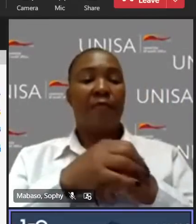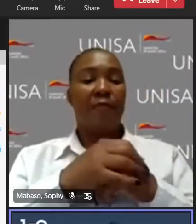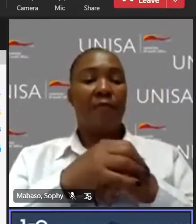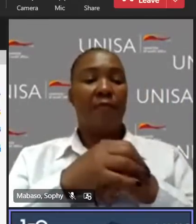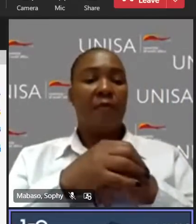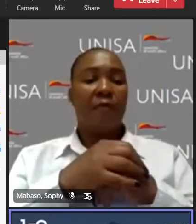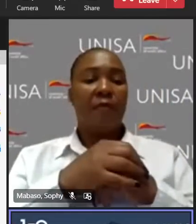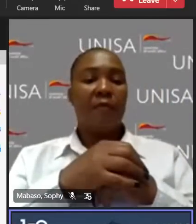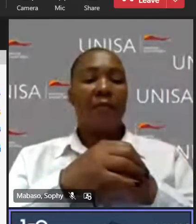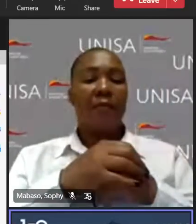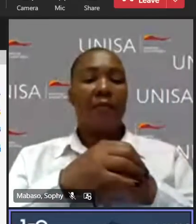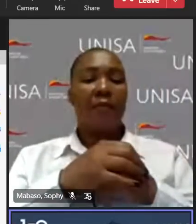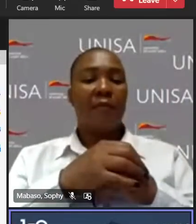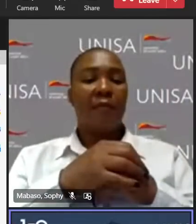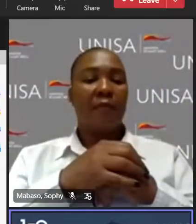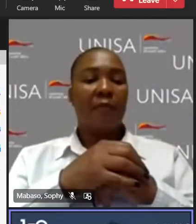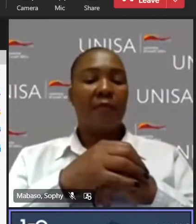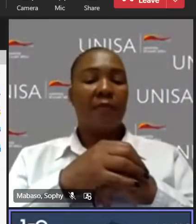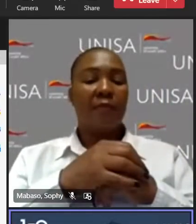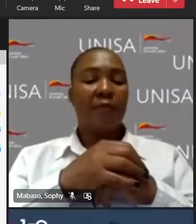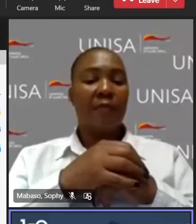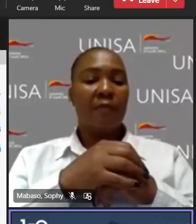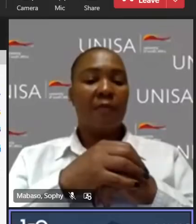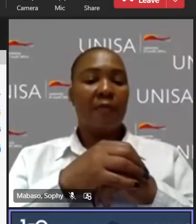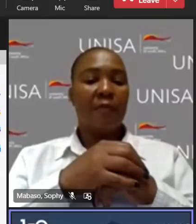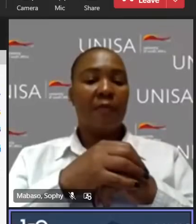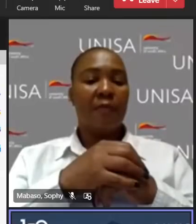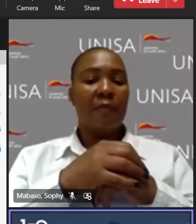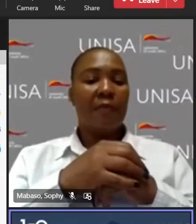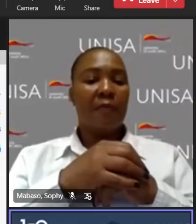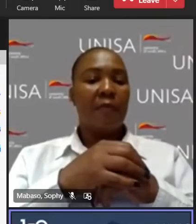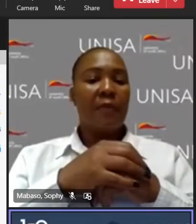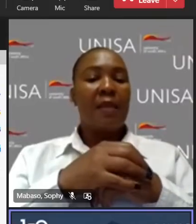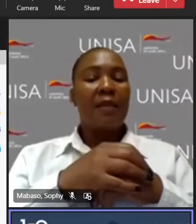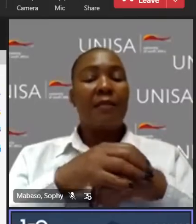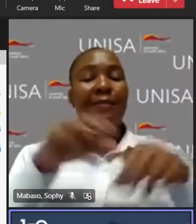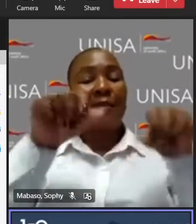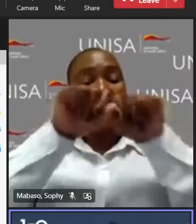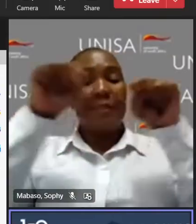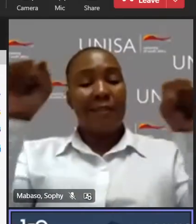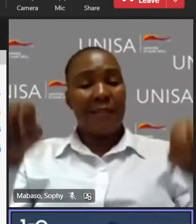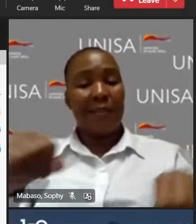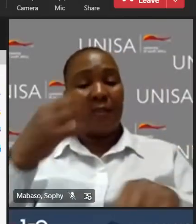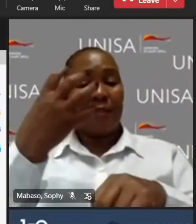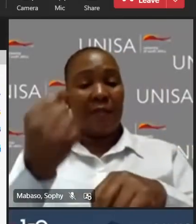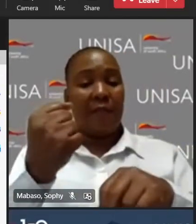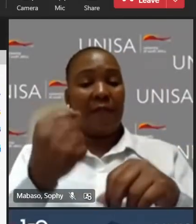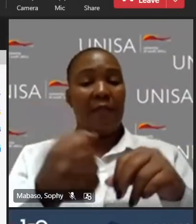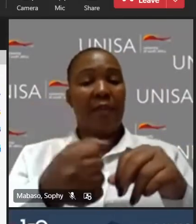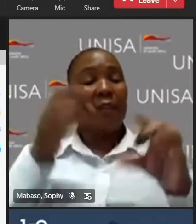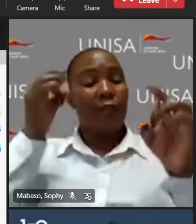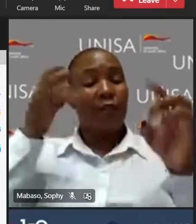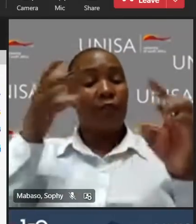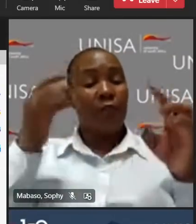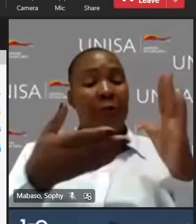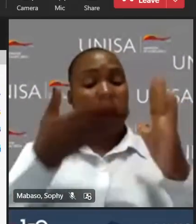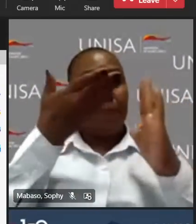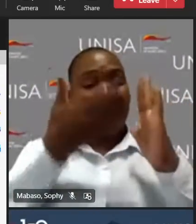the system draws the information from our database.